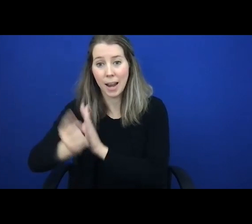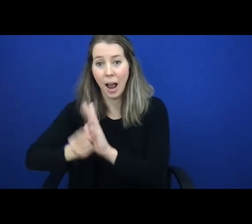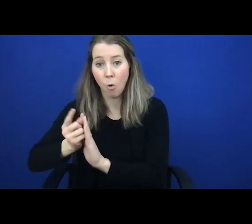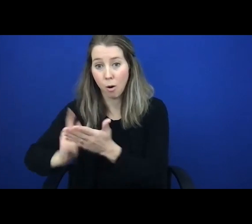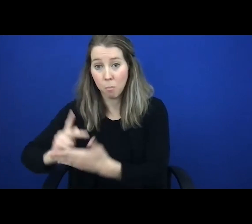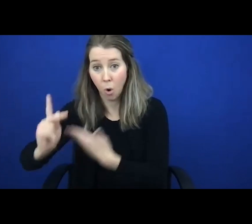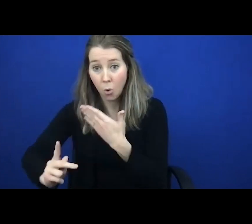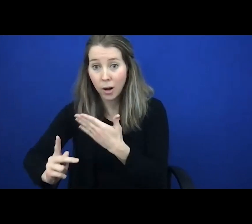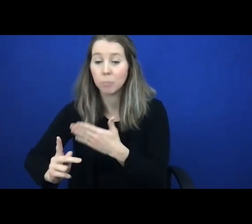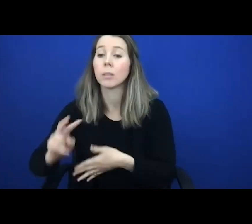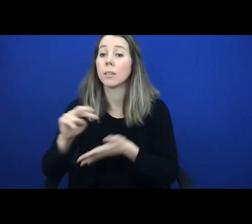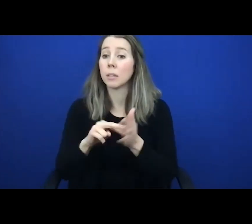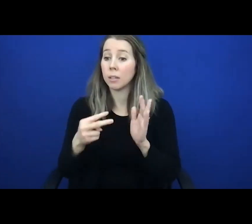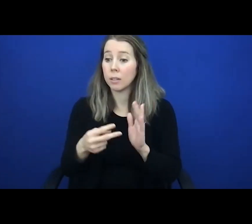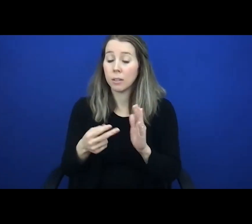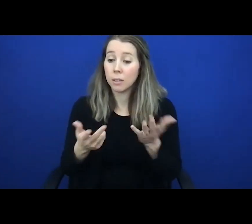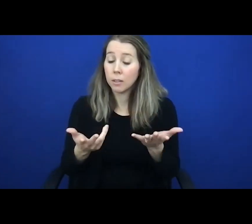right? So we use